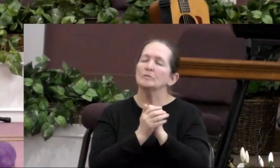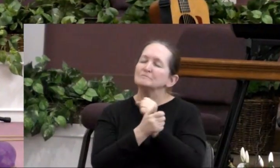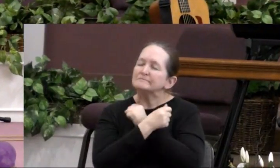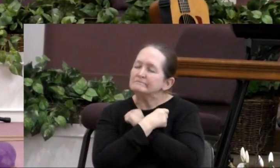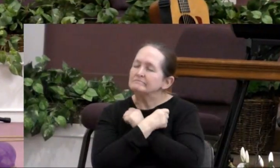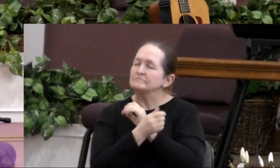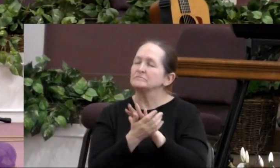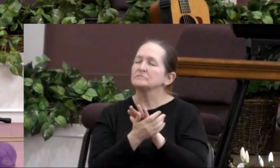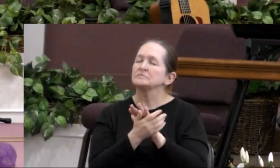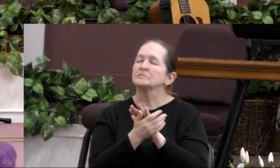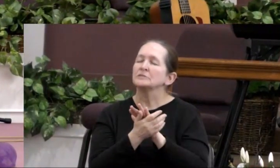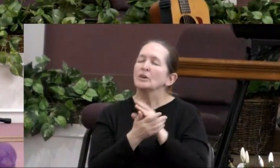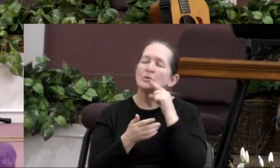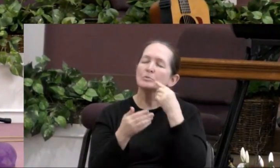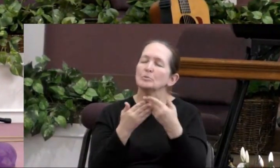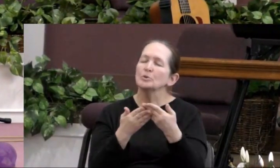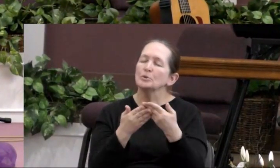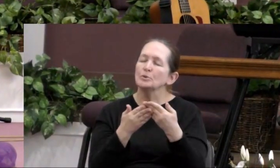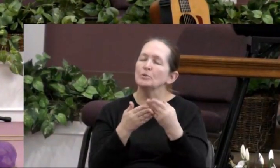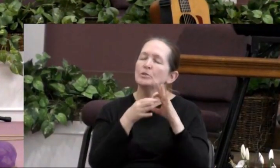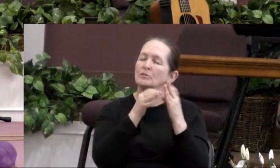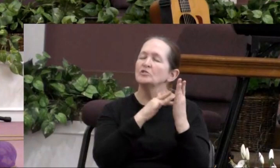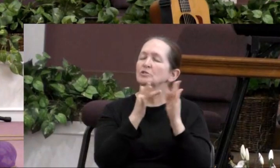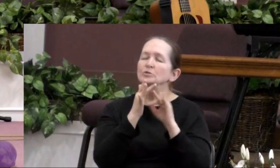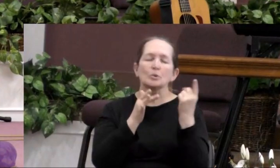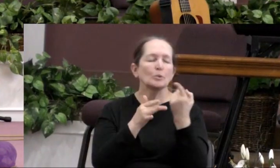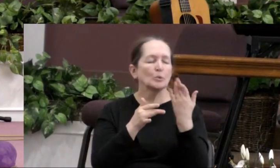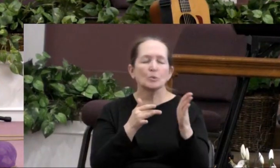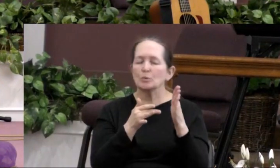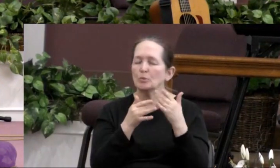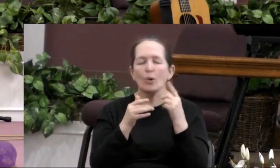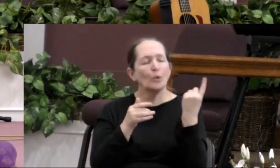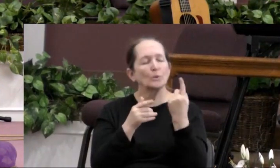The evidence of Jesus has always been the same.